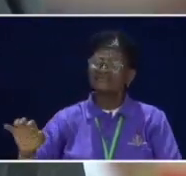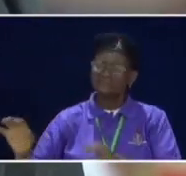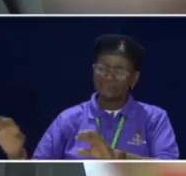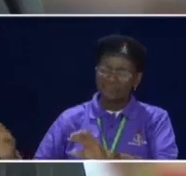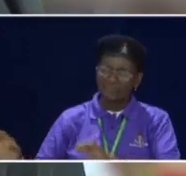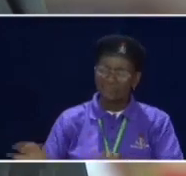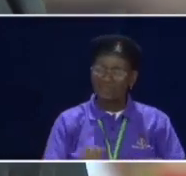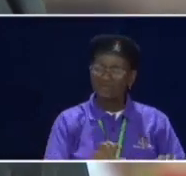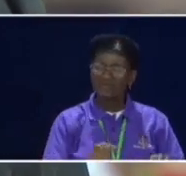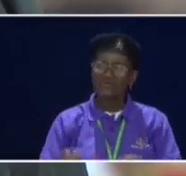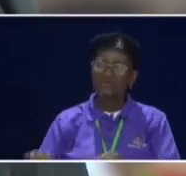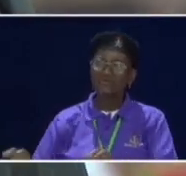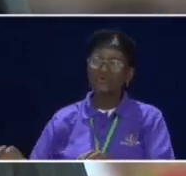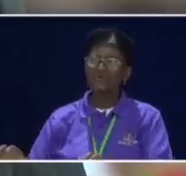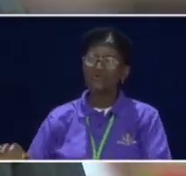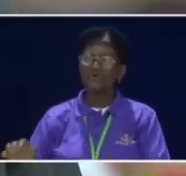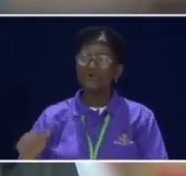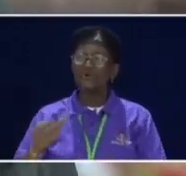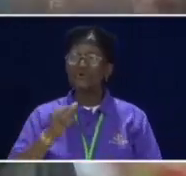calling, oh, do